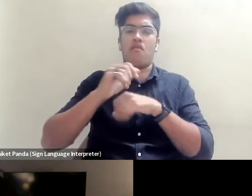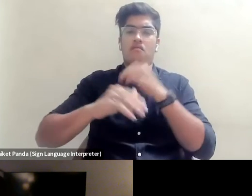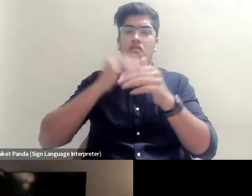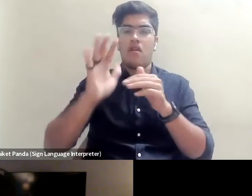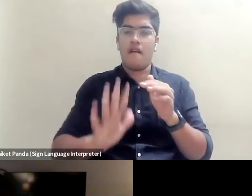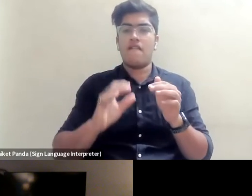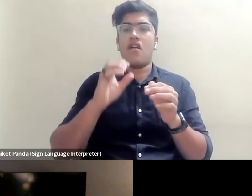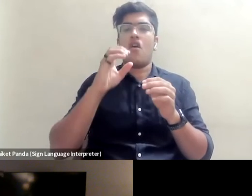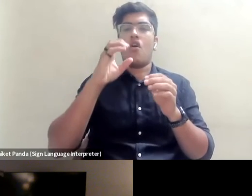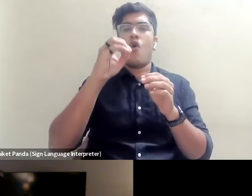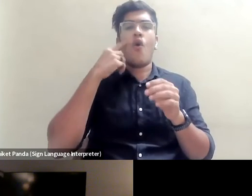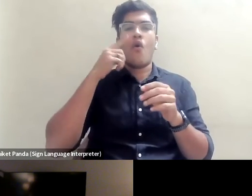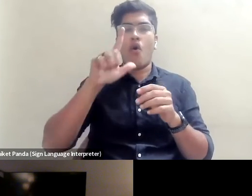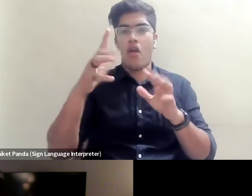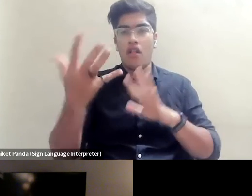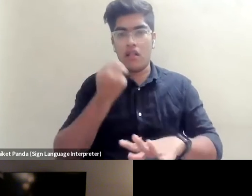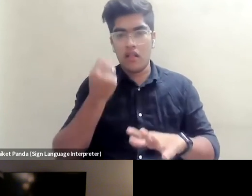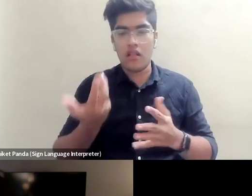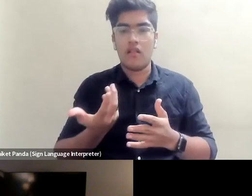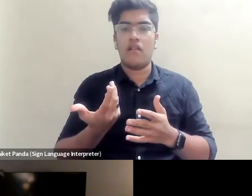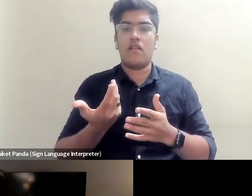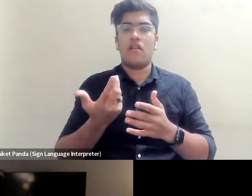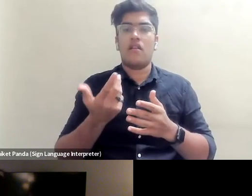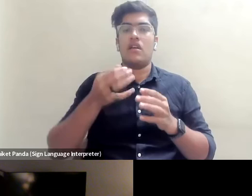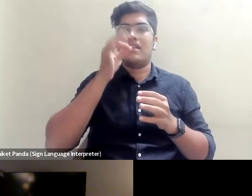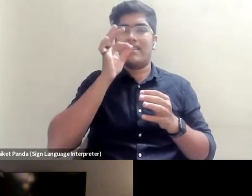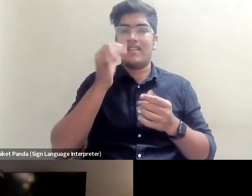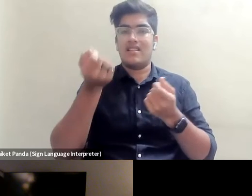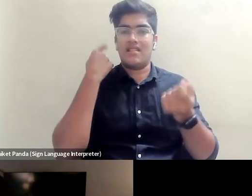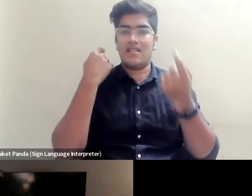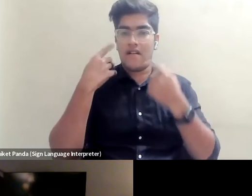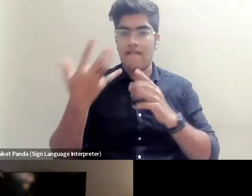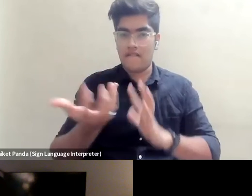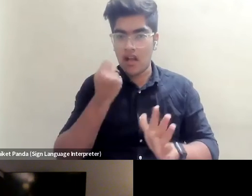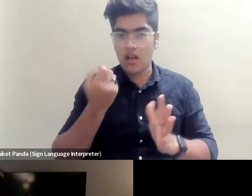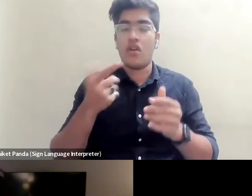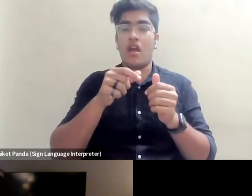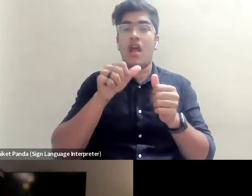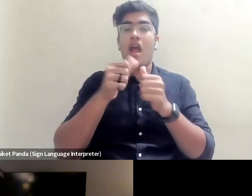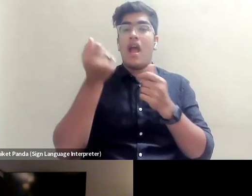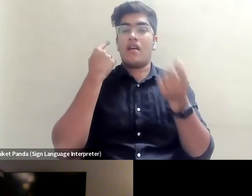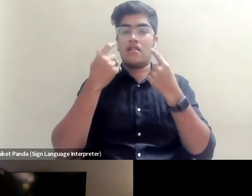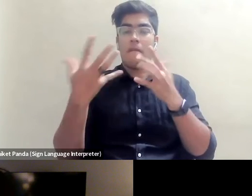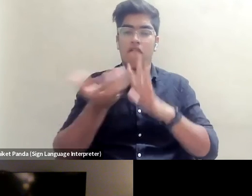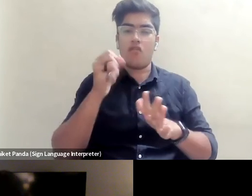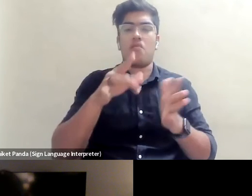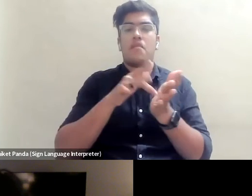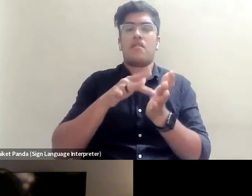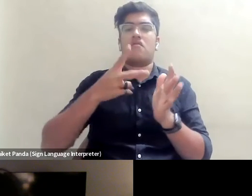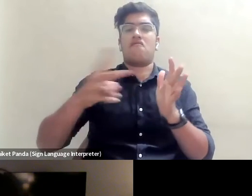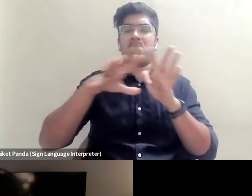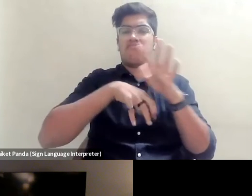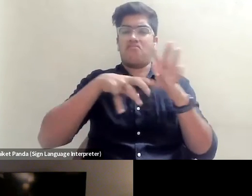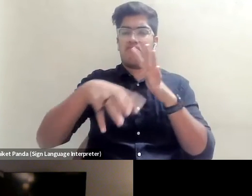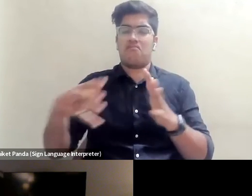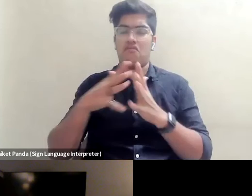discovery of coal, tea estates, so on and so forth. And then Assam just becomes this site of extraction, right? So one of the